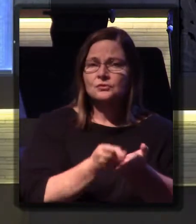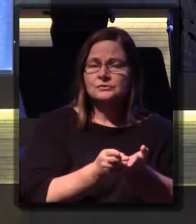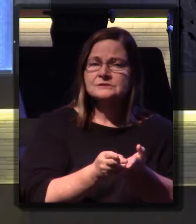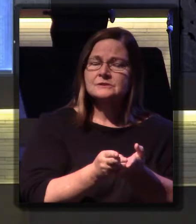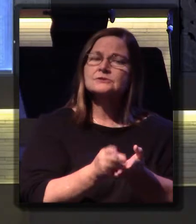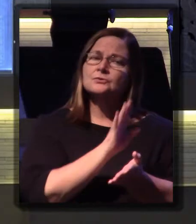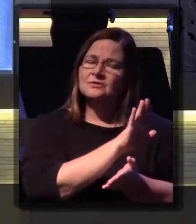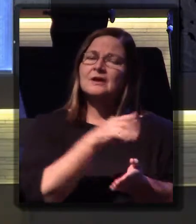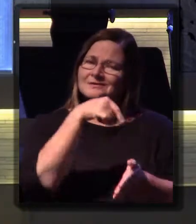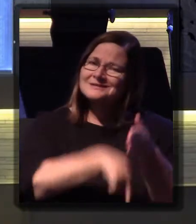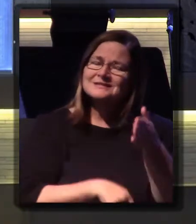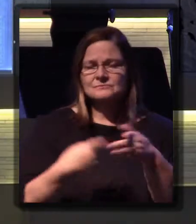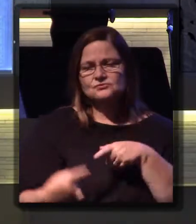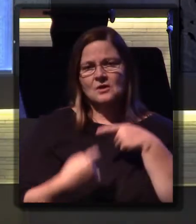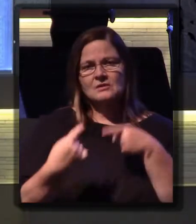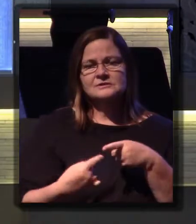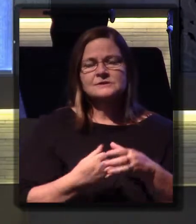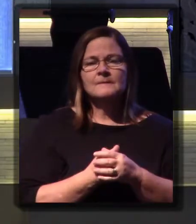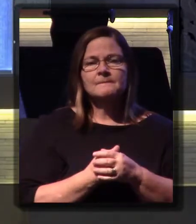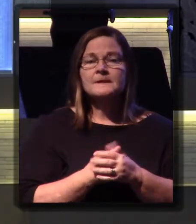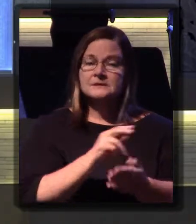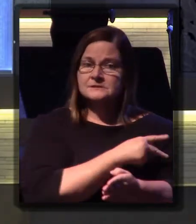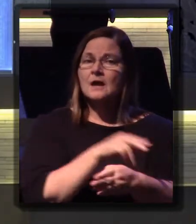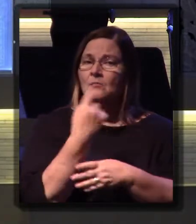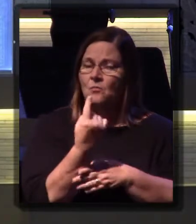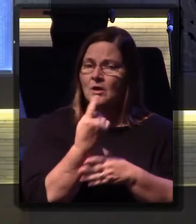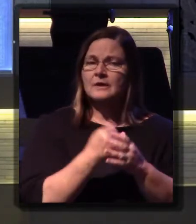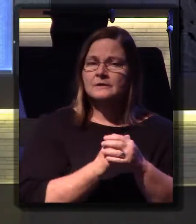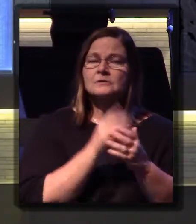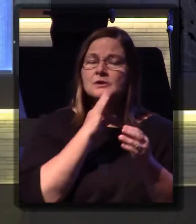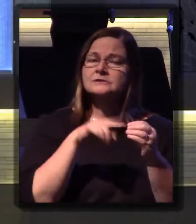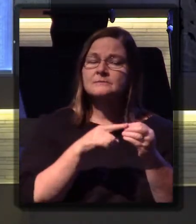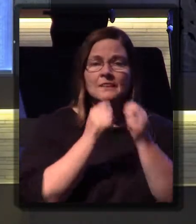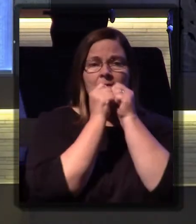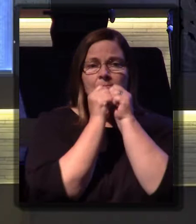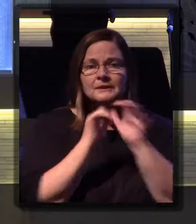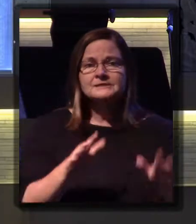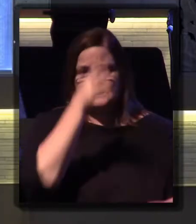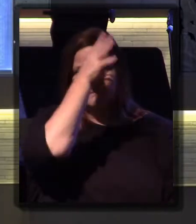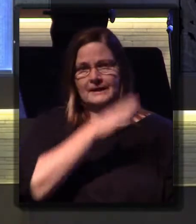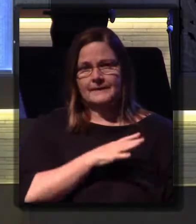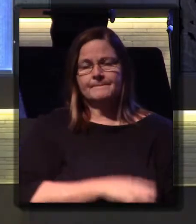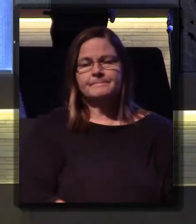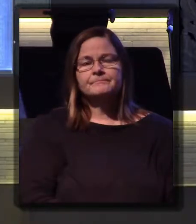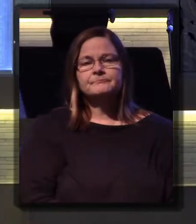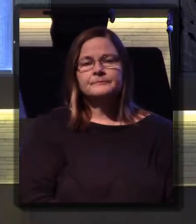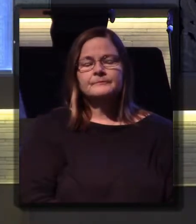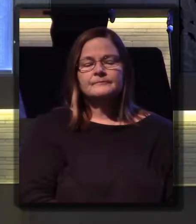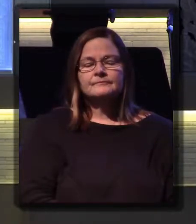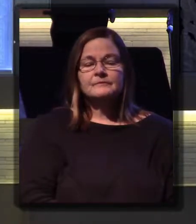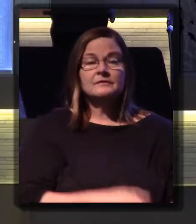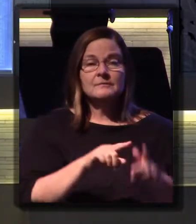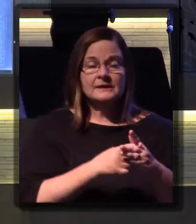back to God, tell them to others, and apply their truths to the deepest struggles of their lives. Psalm